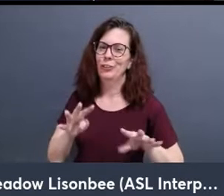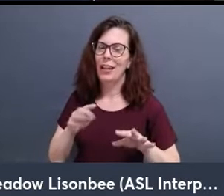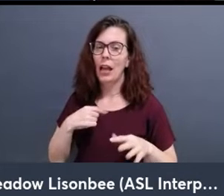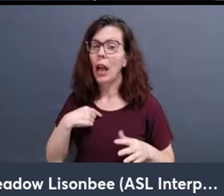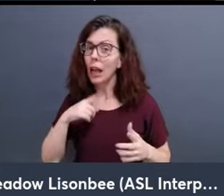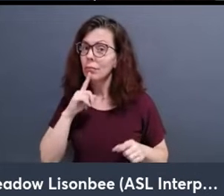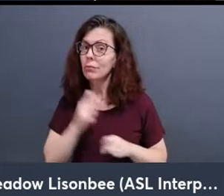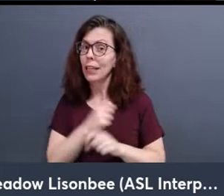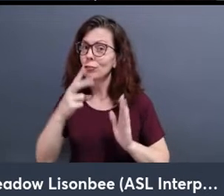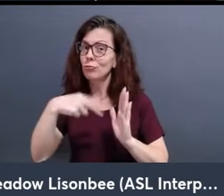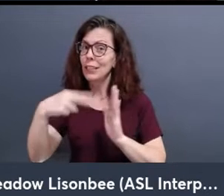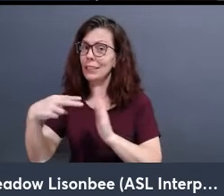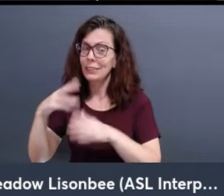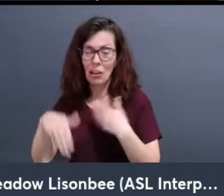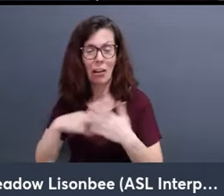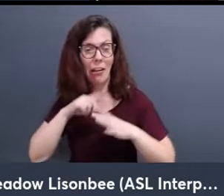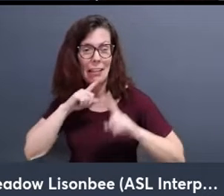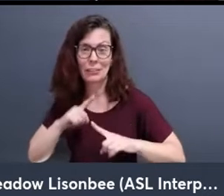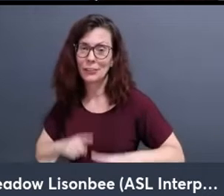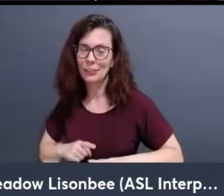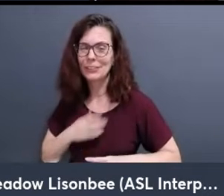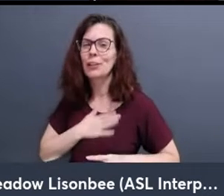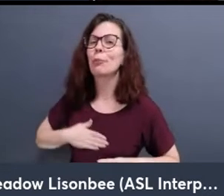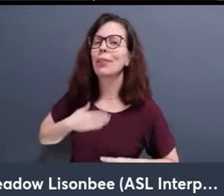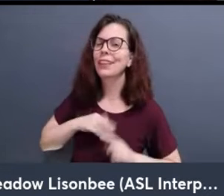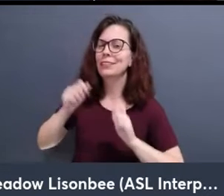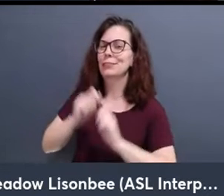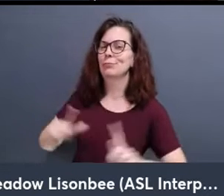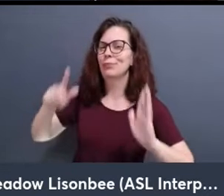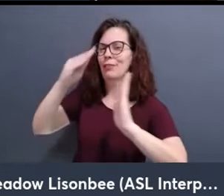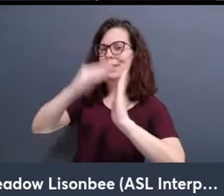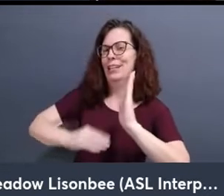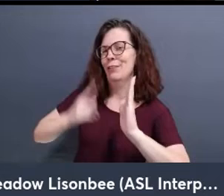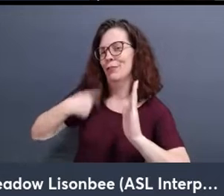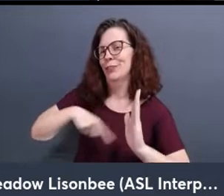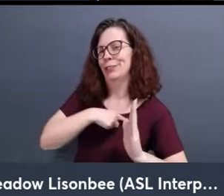them, all of the answers. So please fill out the survey for us.